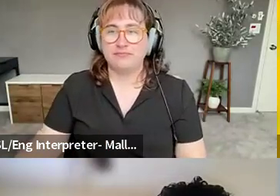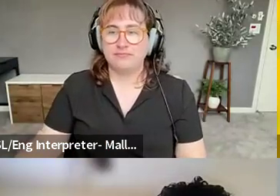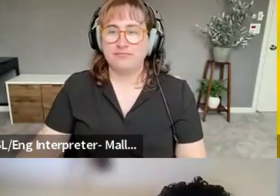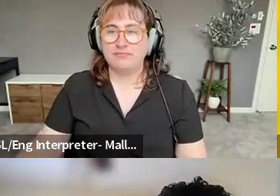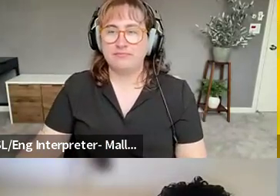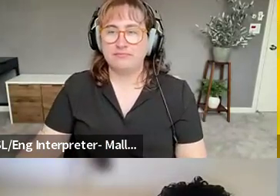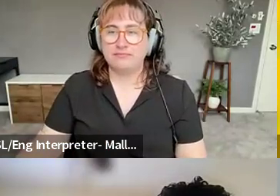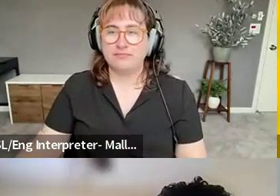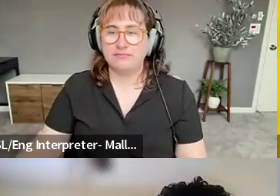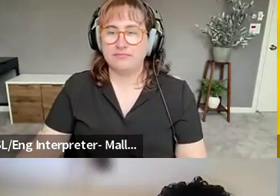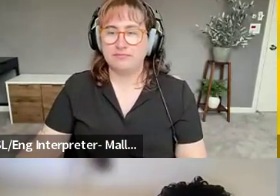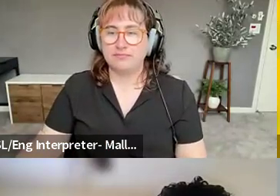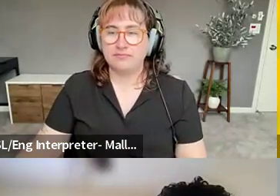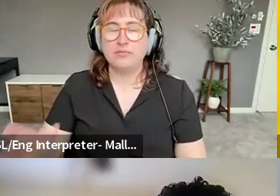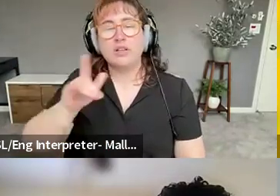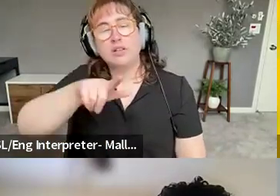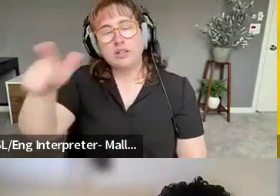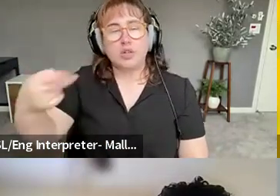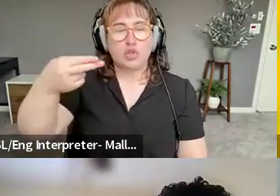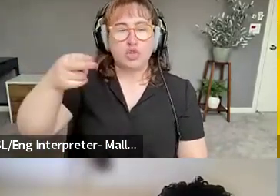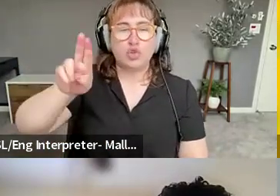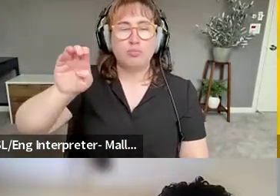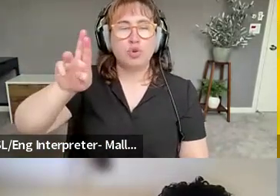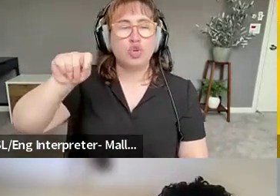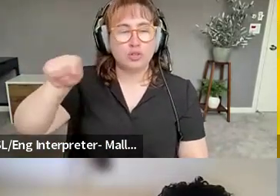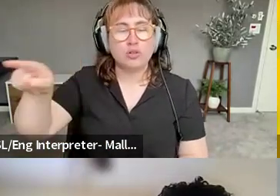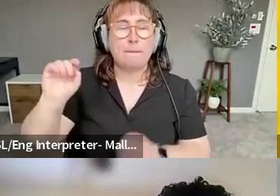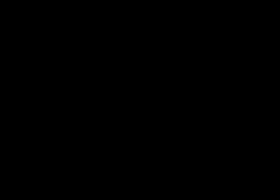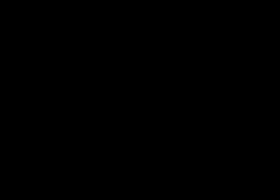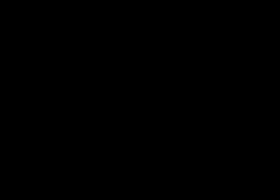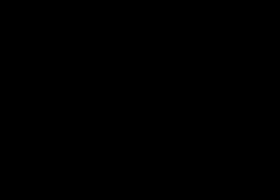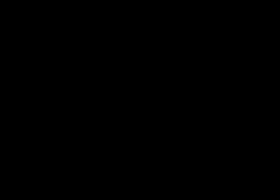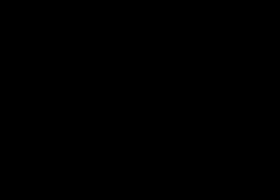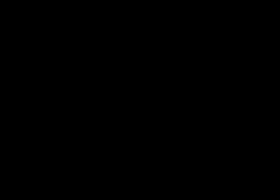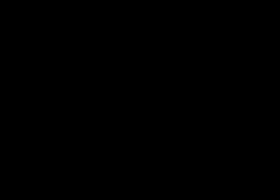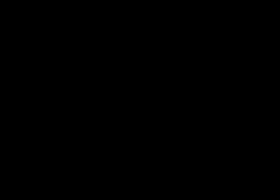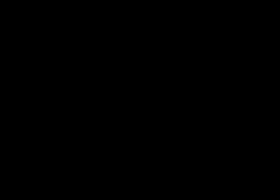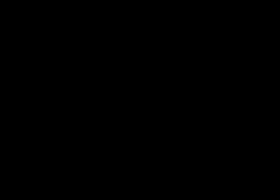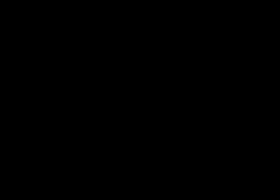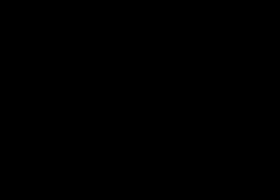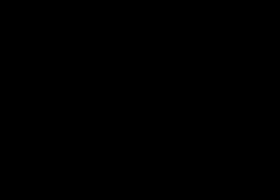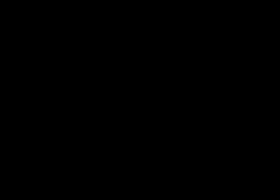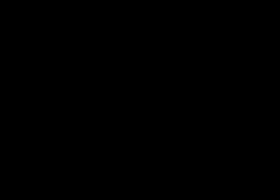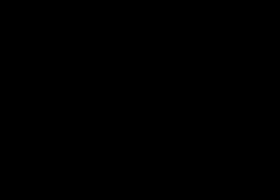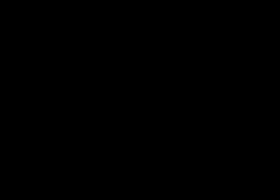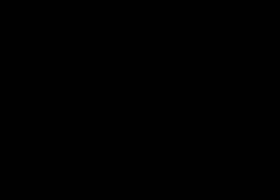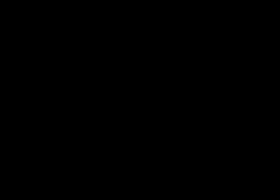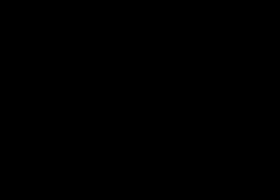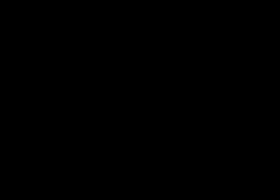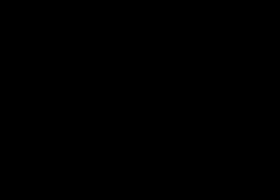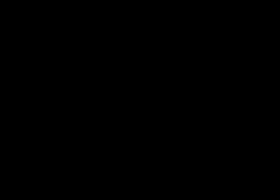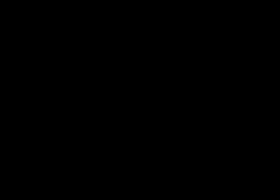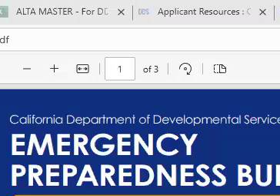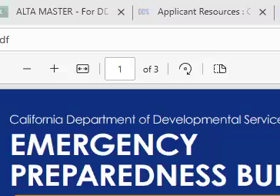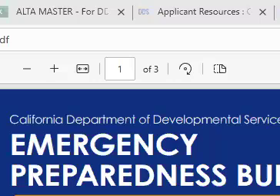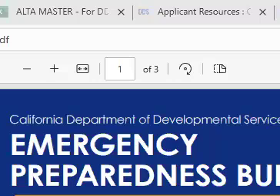Okay, and next we'll turn it over to Hubert, our emergency response coordinator. Thanks, Jordan. All right. Can everyone